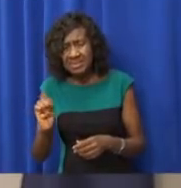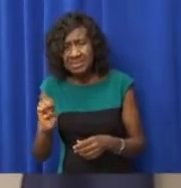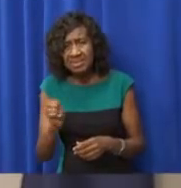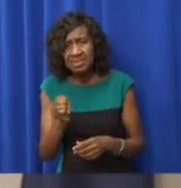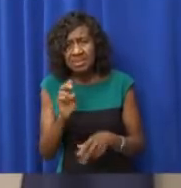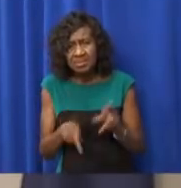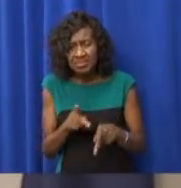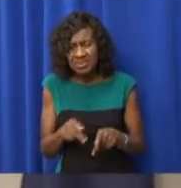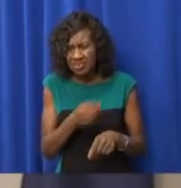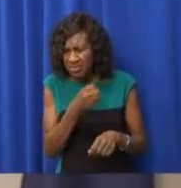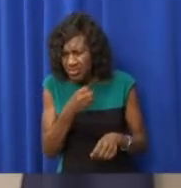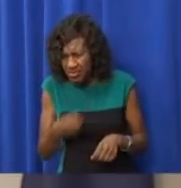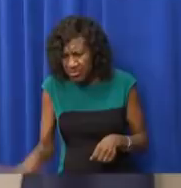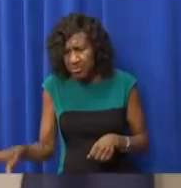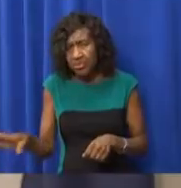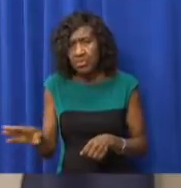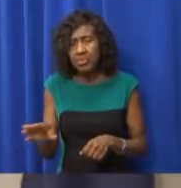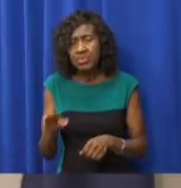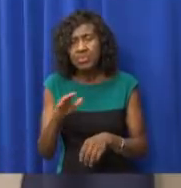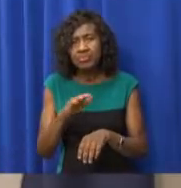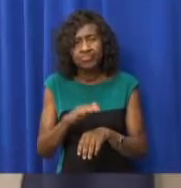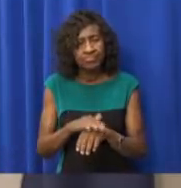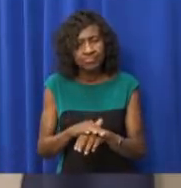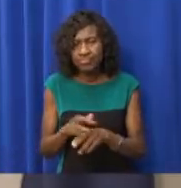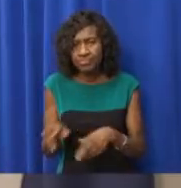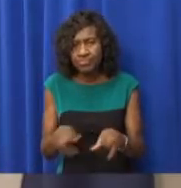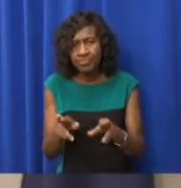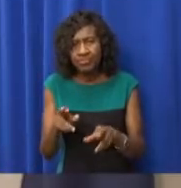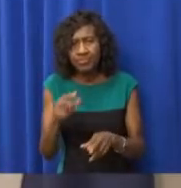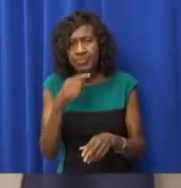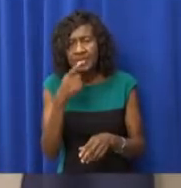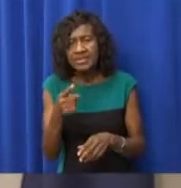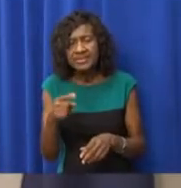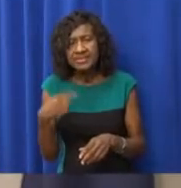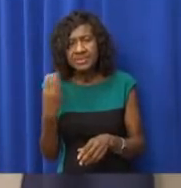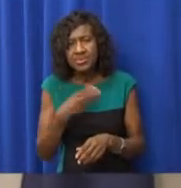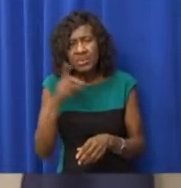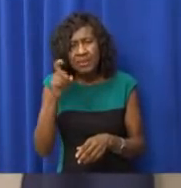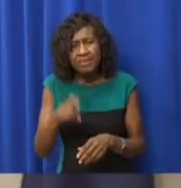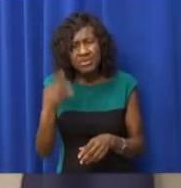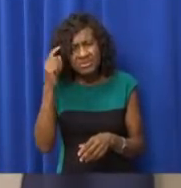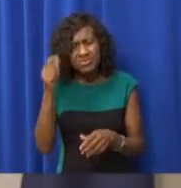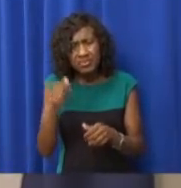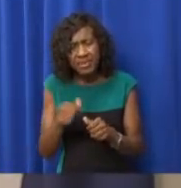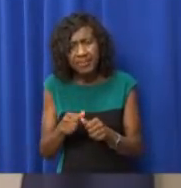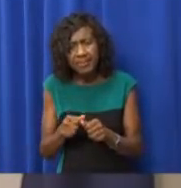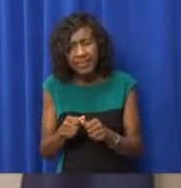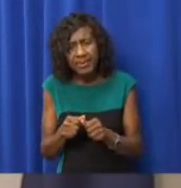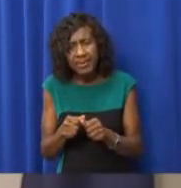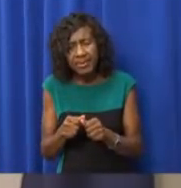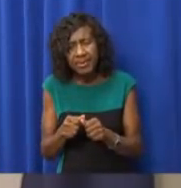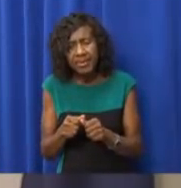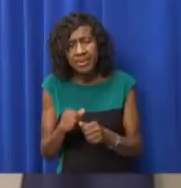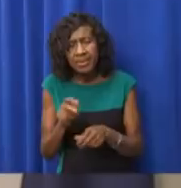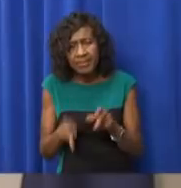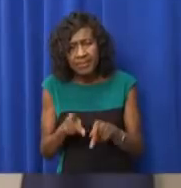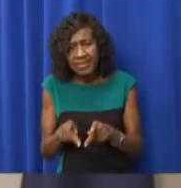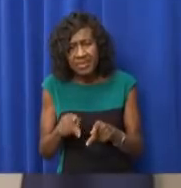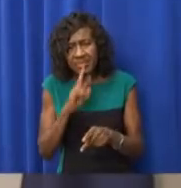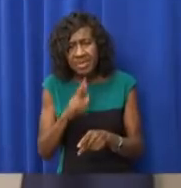of irresponsible behavior. I implore to you to remember these are brothers and sisters out there hard at